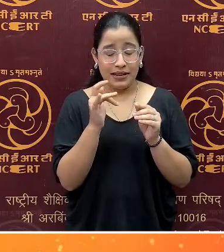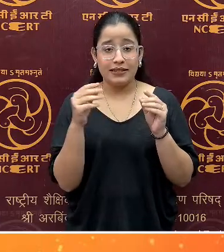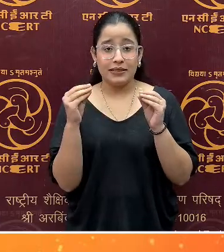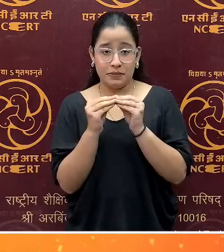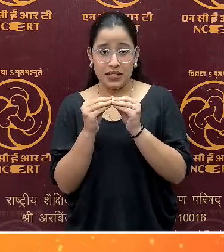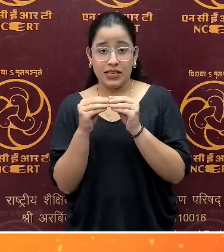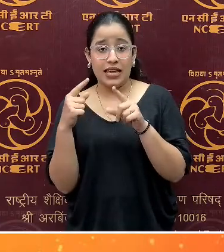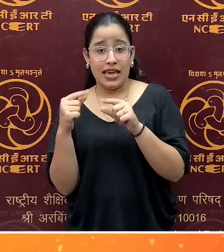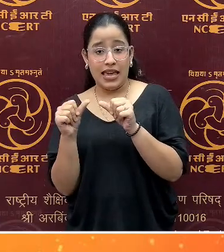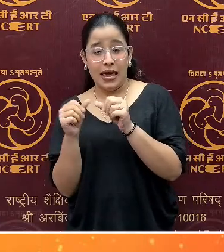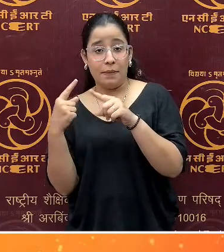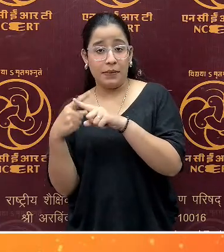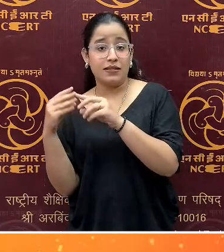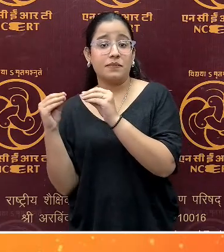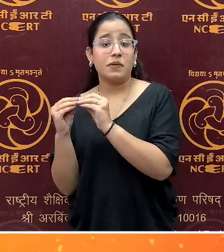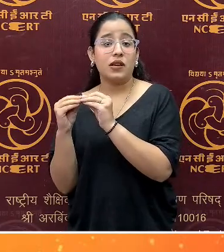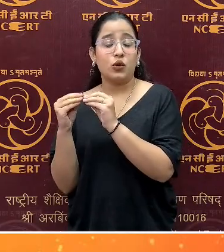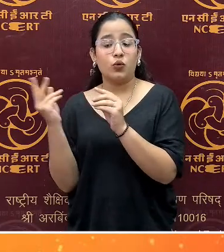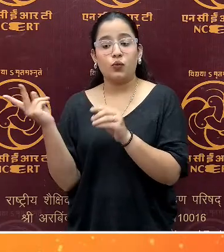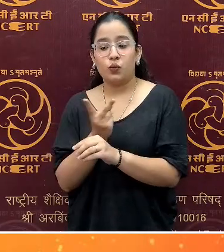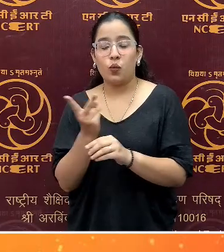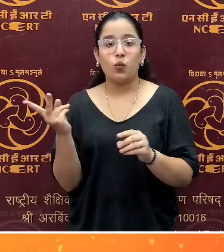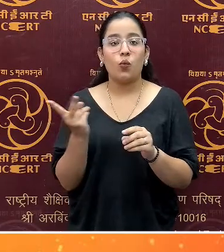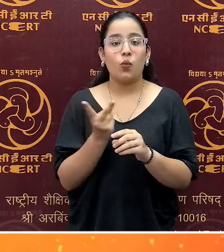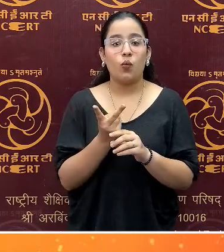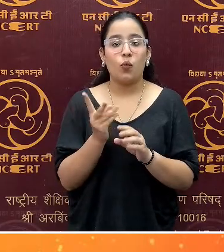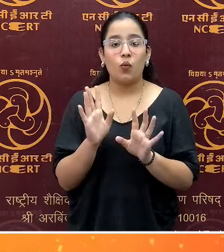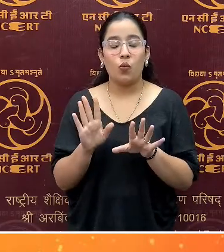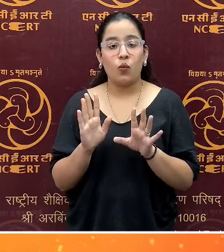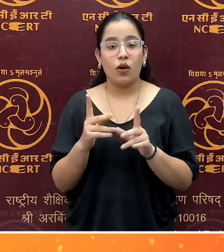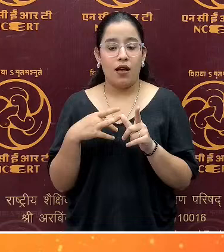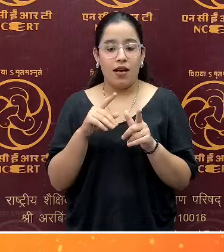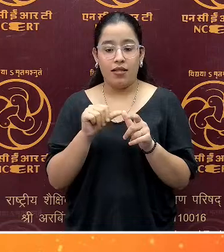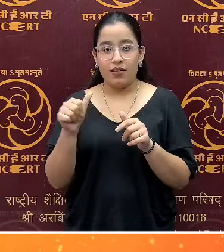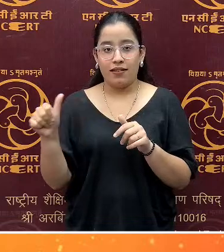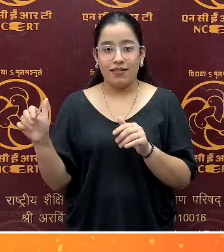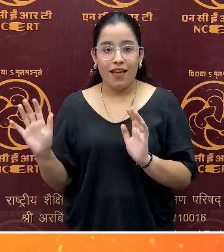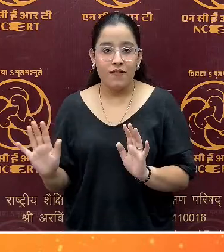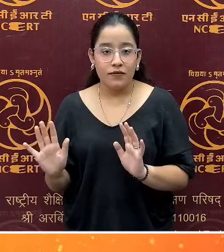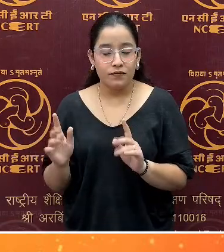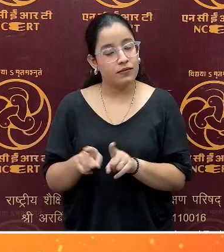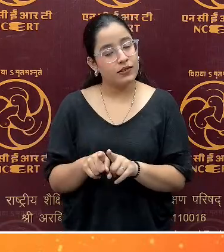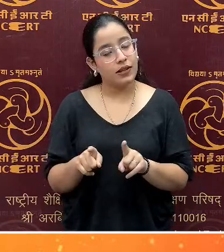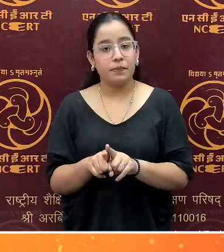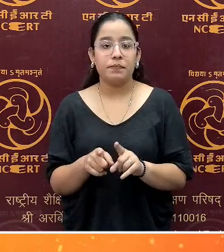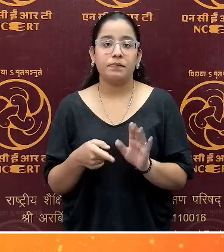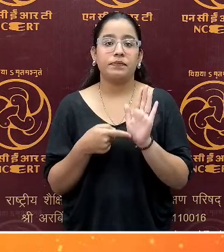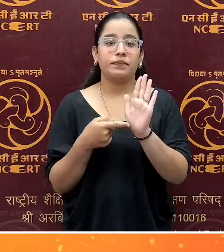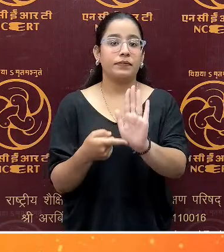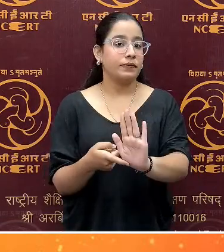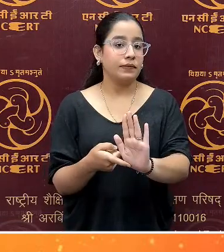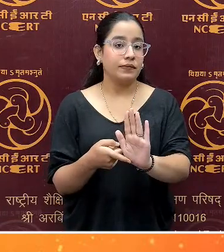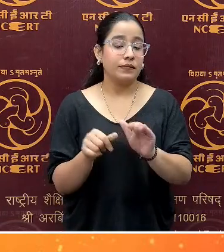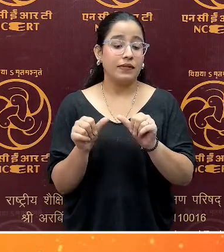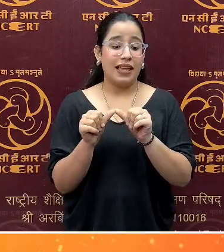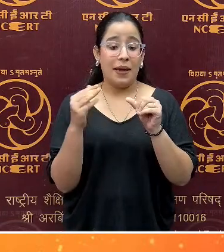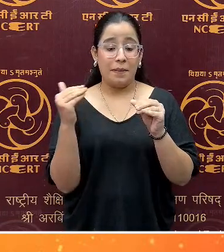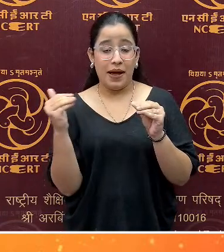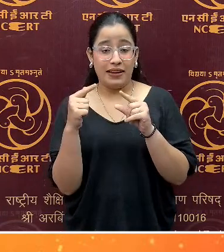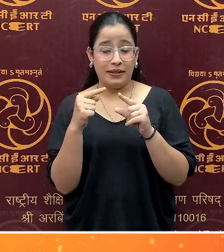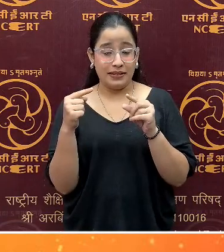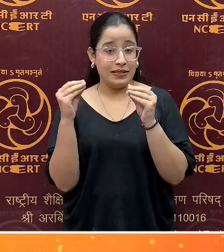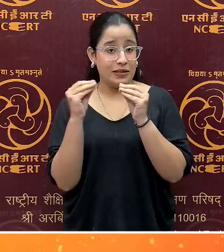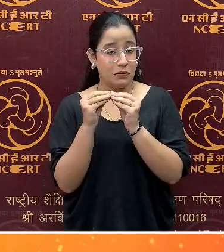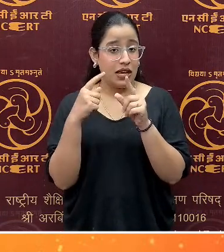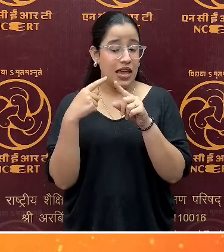So A plus B happens to be one diagonal, A minus B happens to be another diagonal. So what can we frame in it? We can